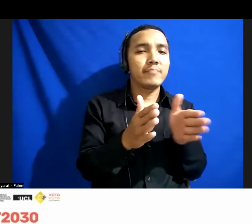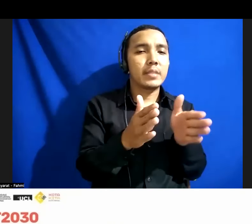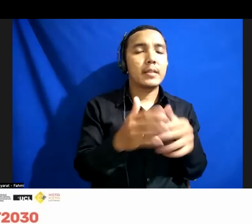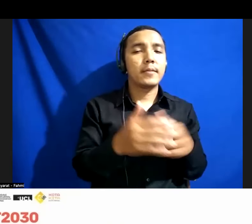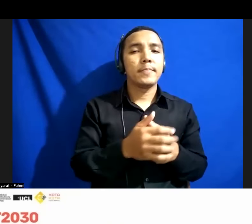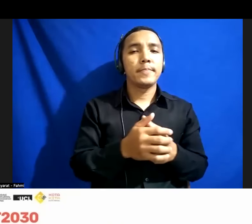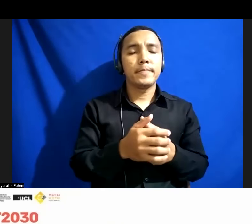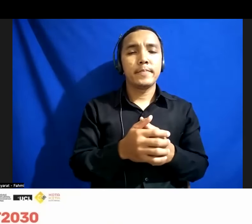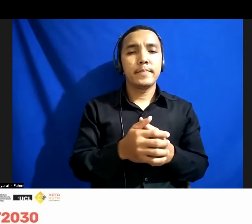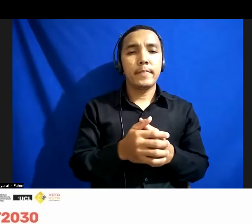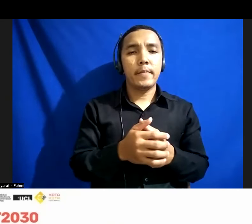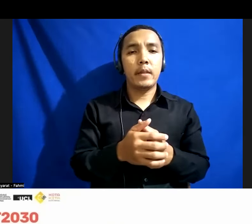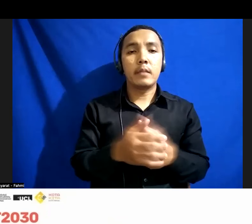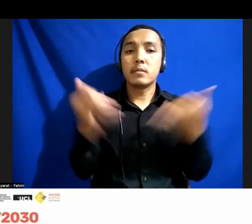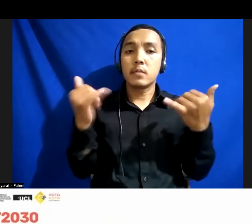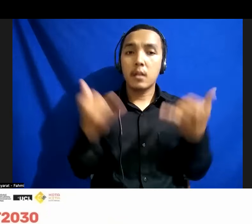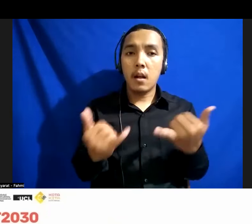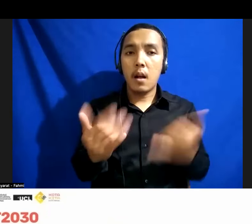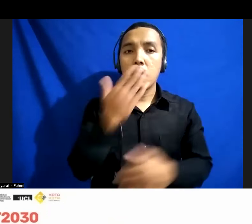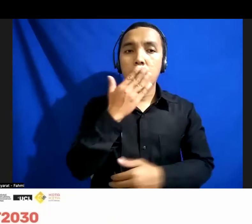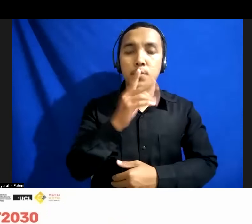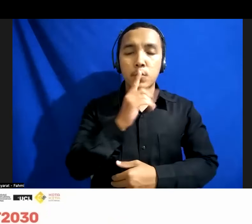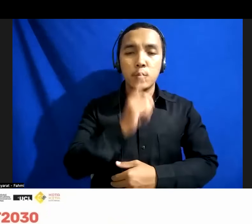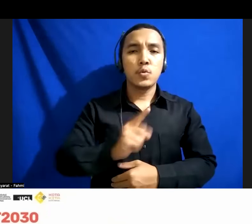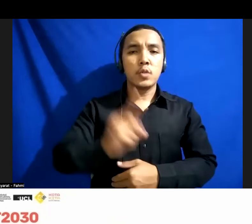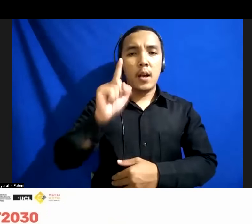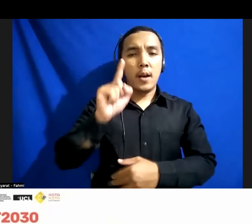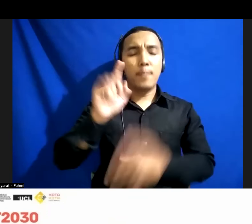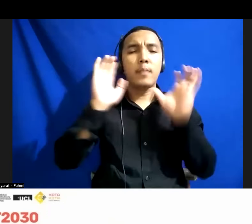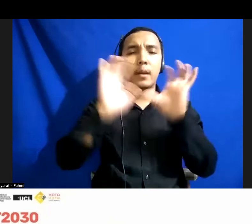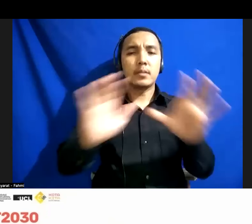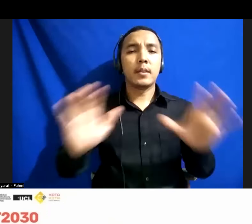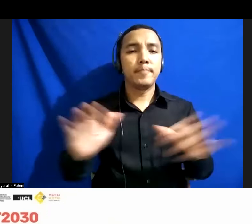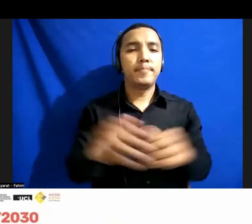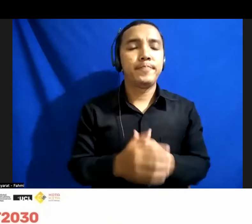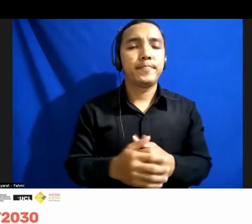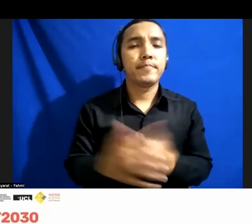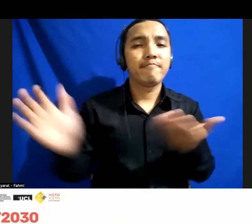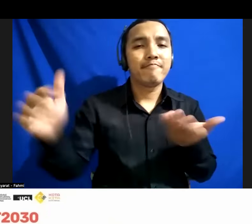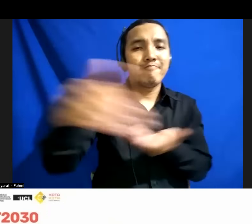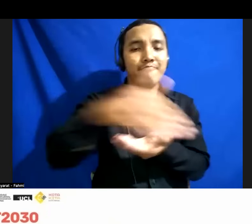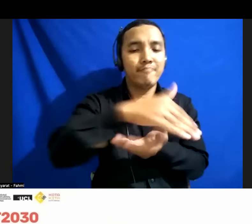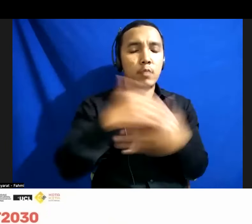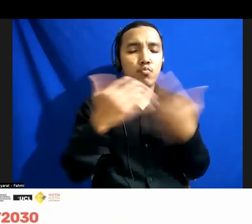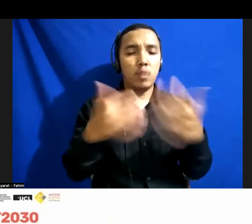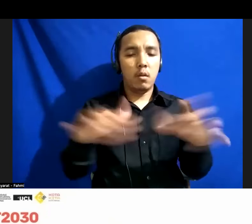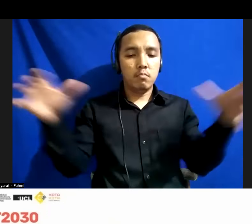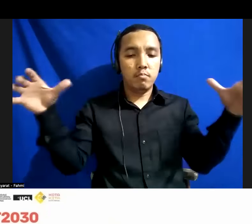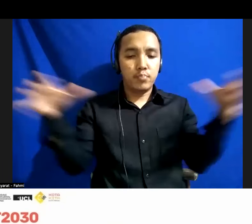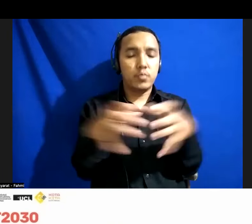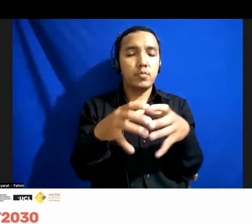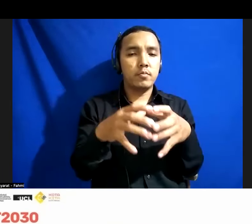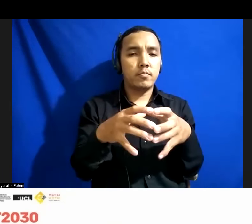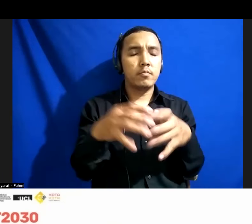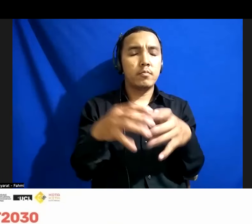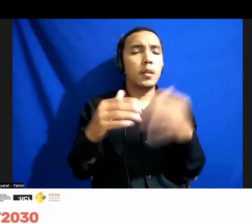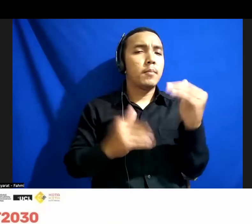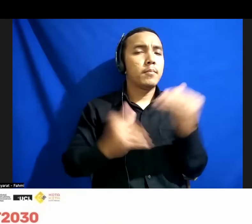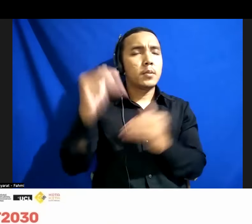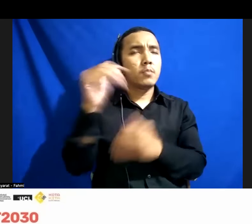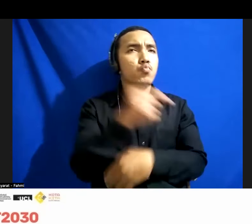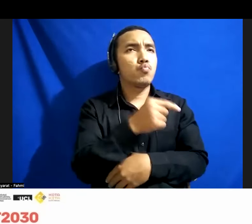we only had a limited reach, and now more persons with disabilities have already been included in the data, more or less